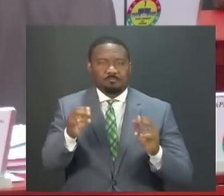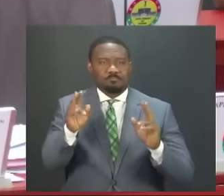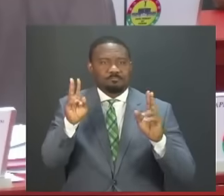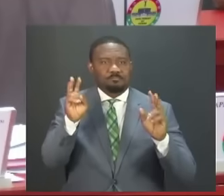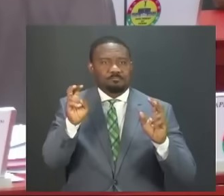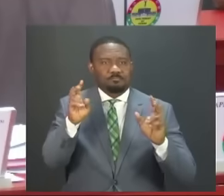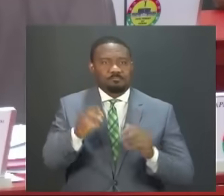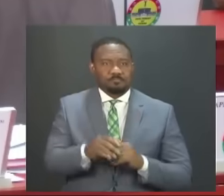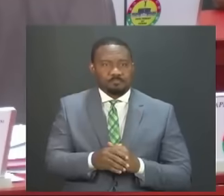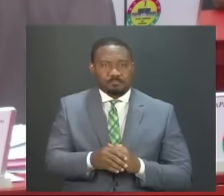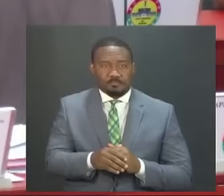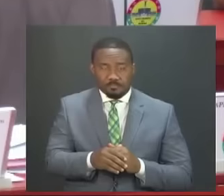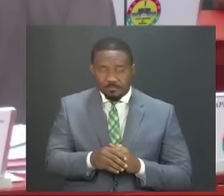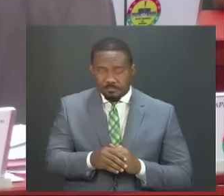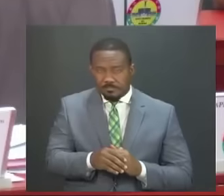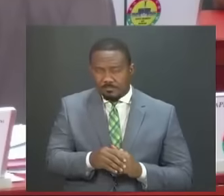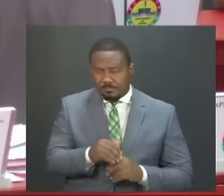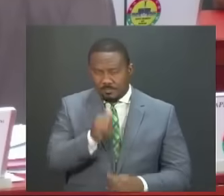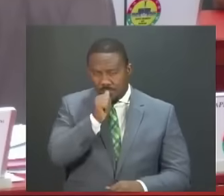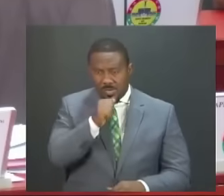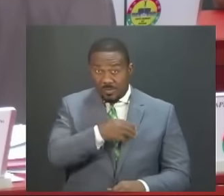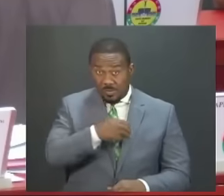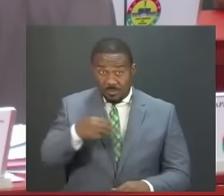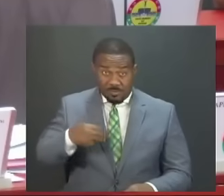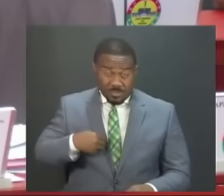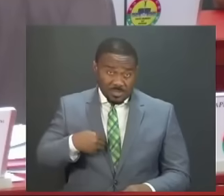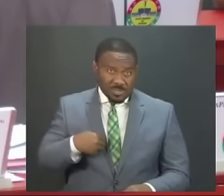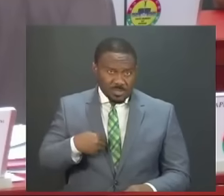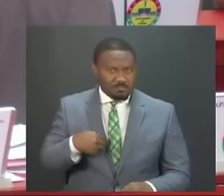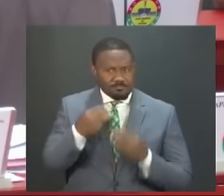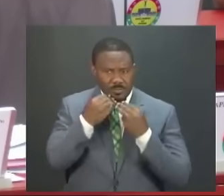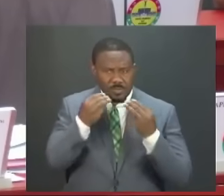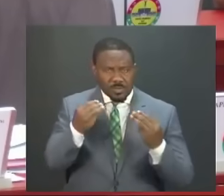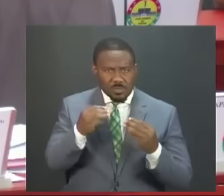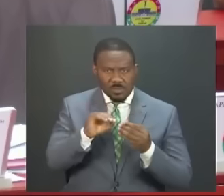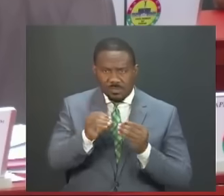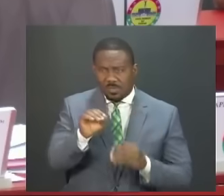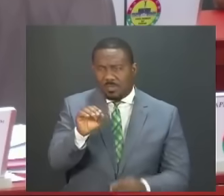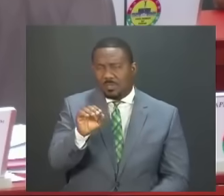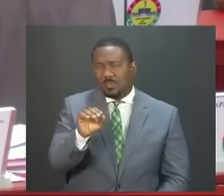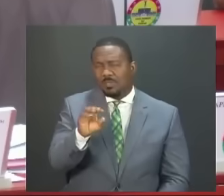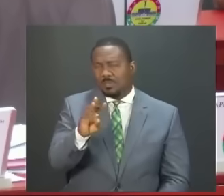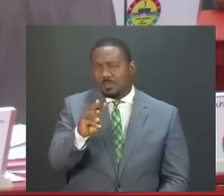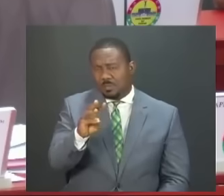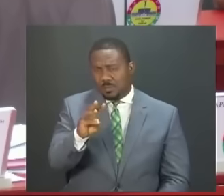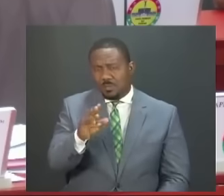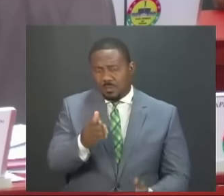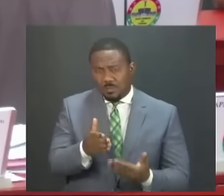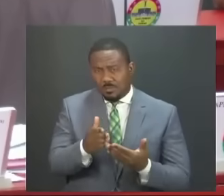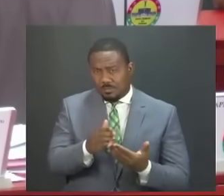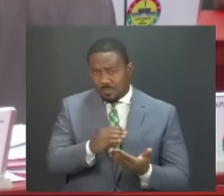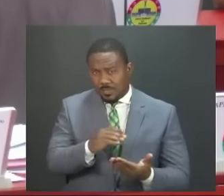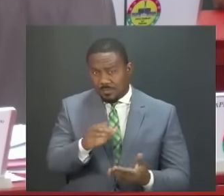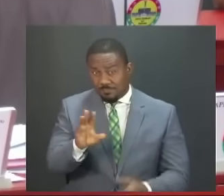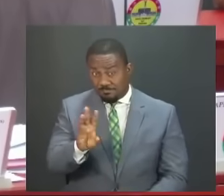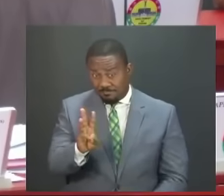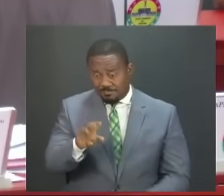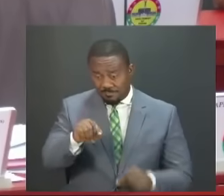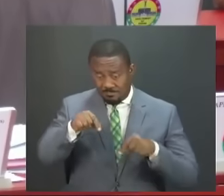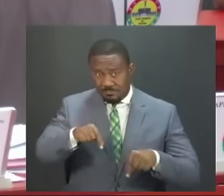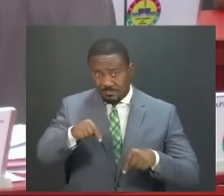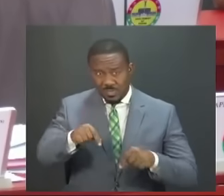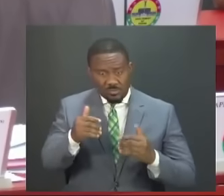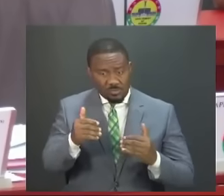private members motion number 16 at page 6 of today's order paper was scheduled to be moved